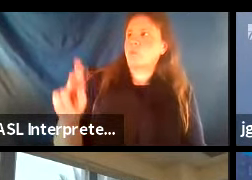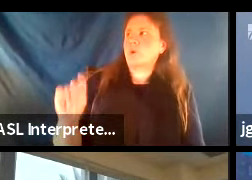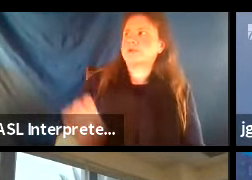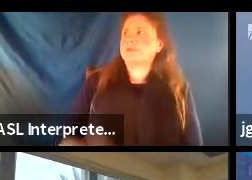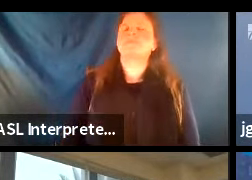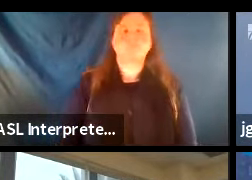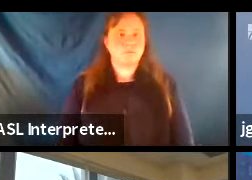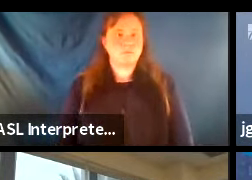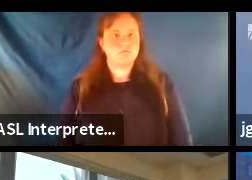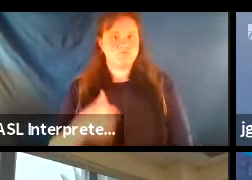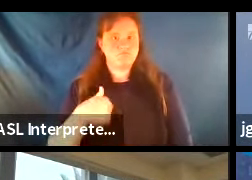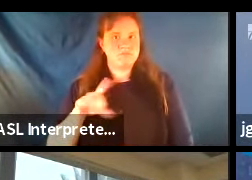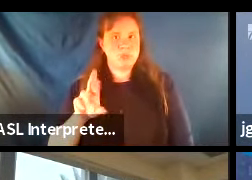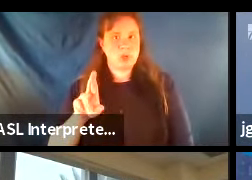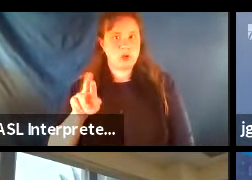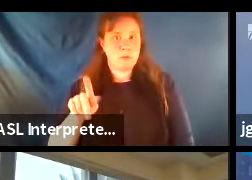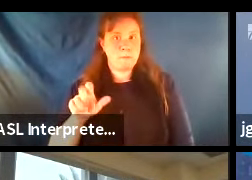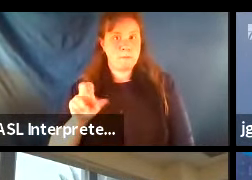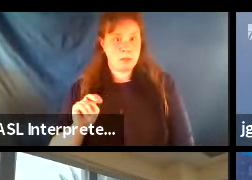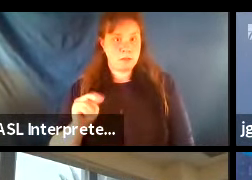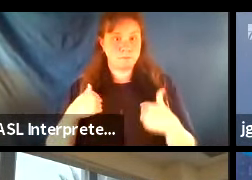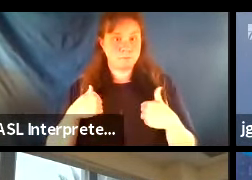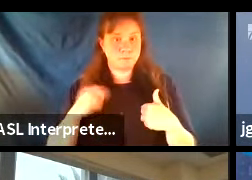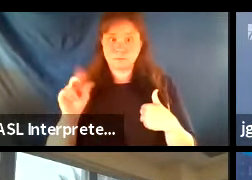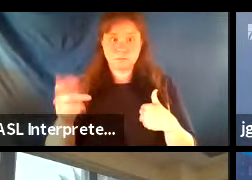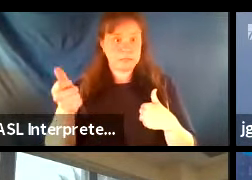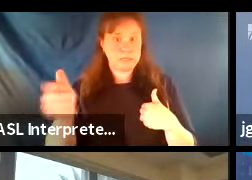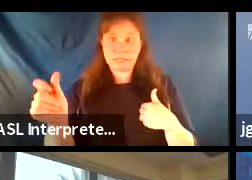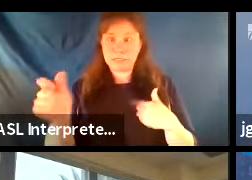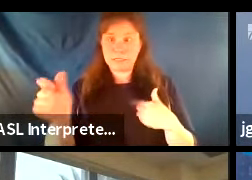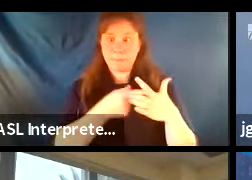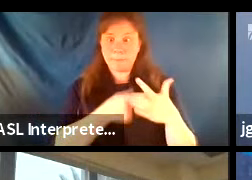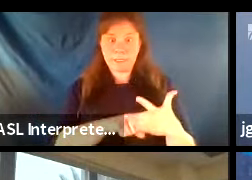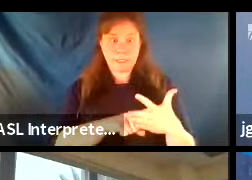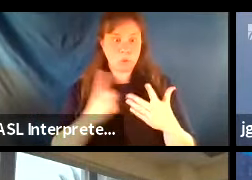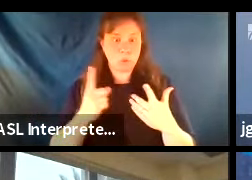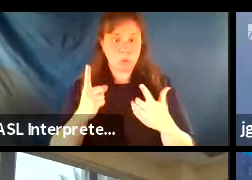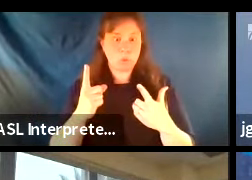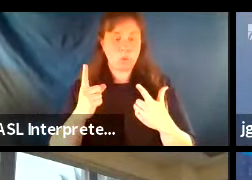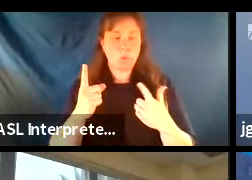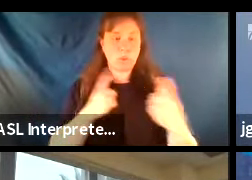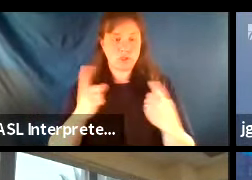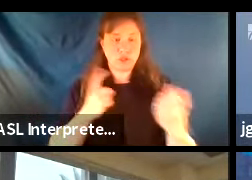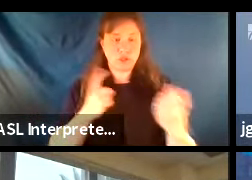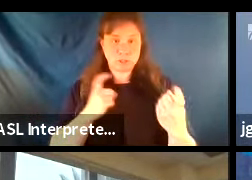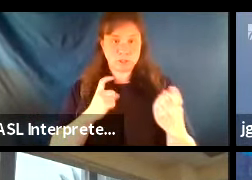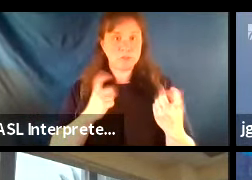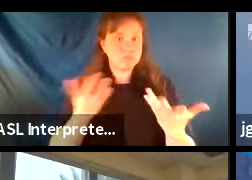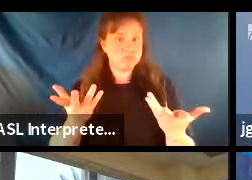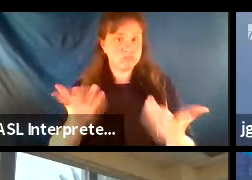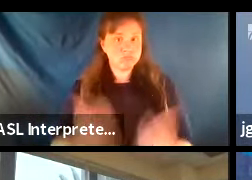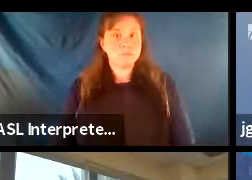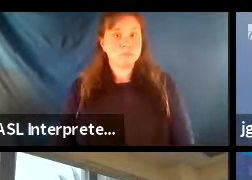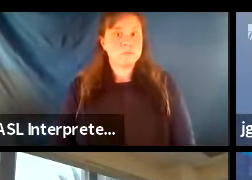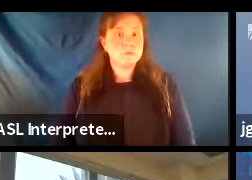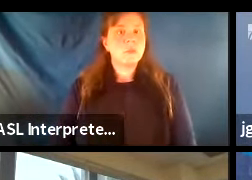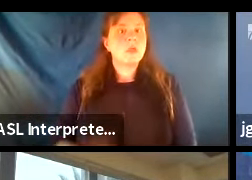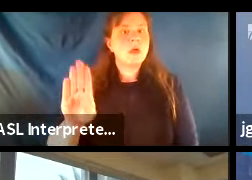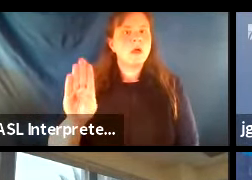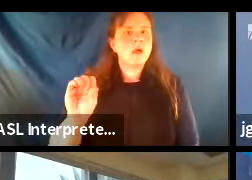All right, with that, I think we can take any initial questions, and why don't we start with that? Bobby, I'll let you